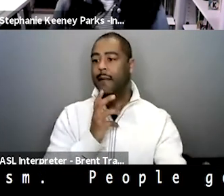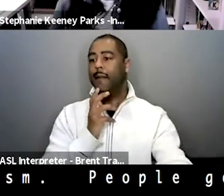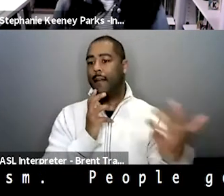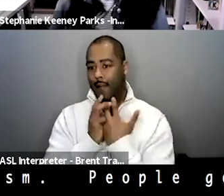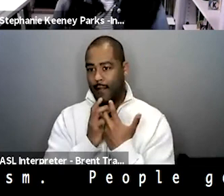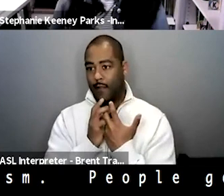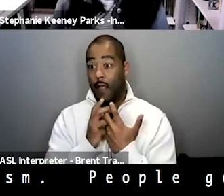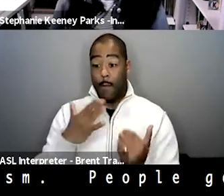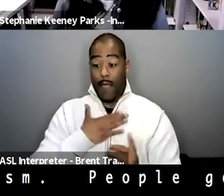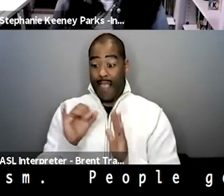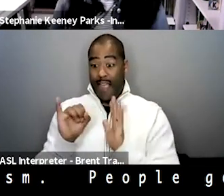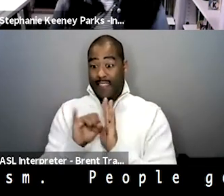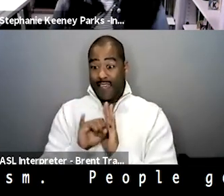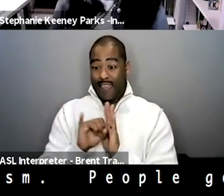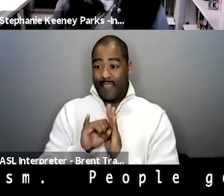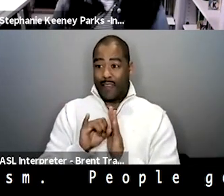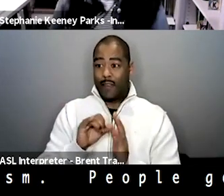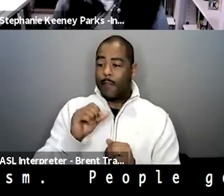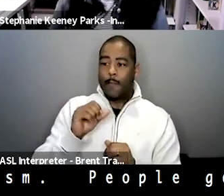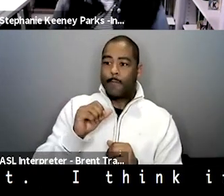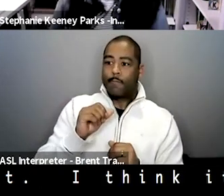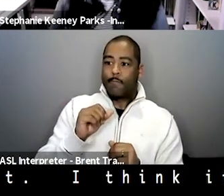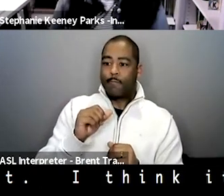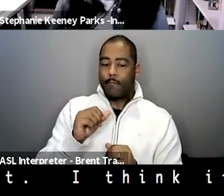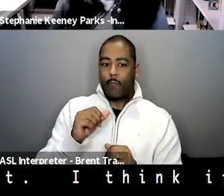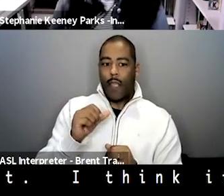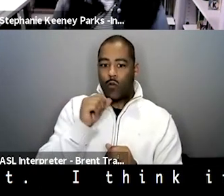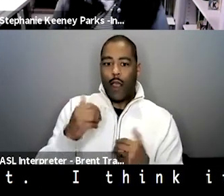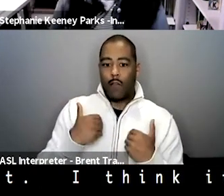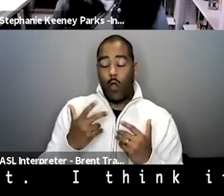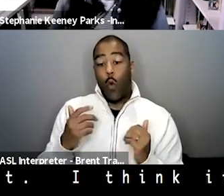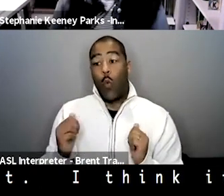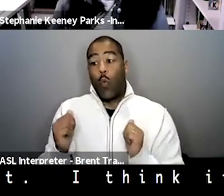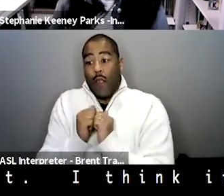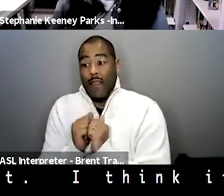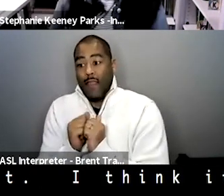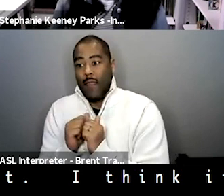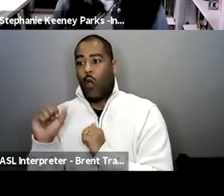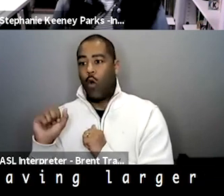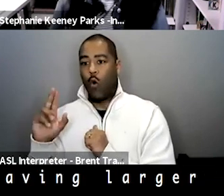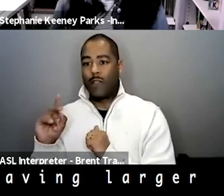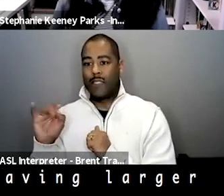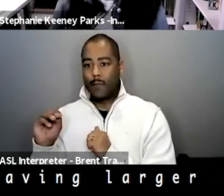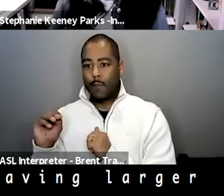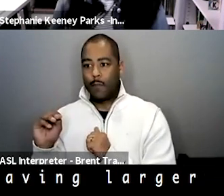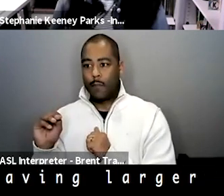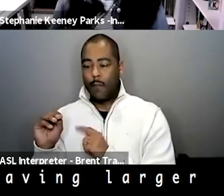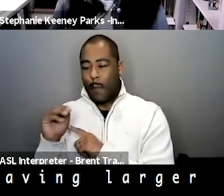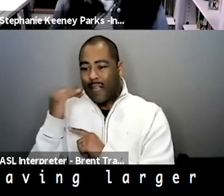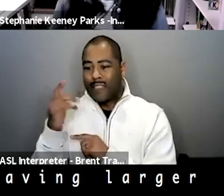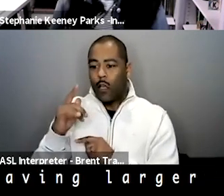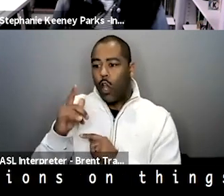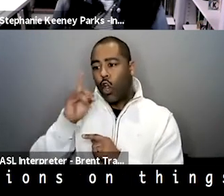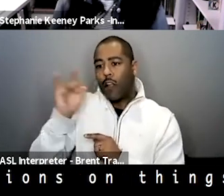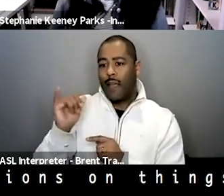piece of luggage, with autism. And so people get kind of stopped up on that. And I think it prevents us from